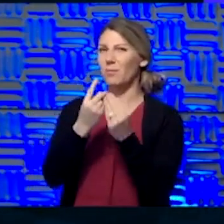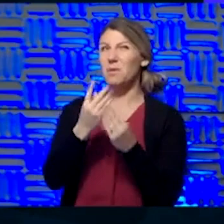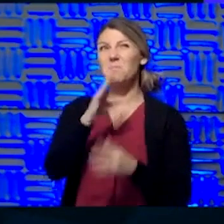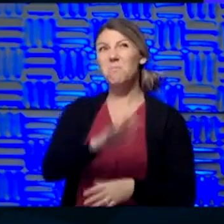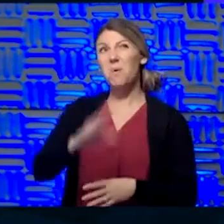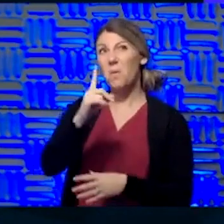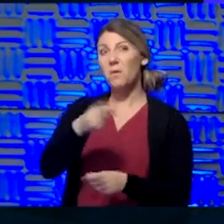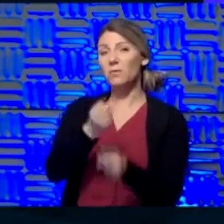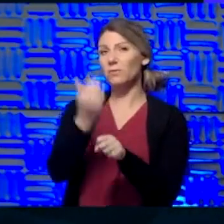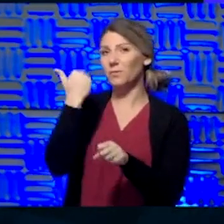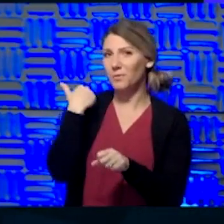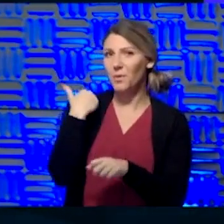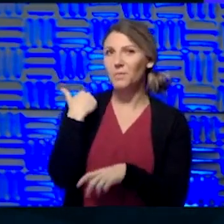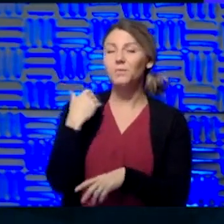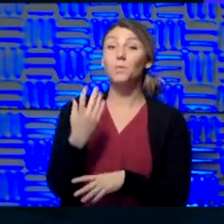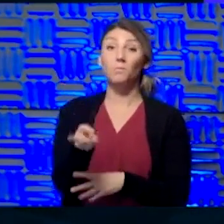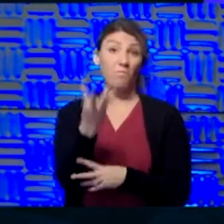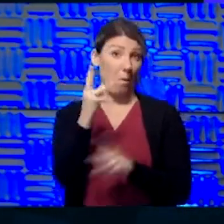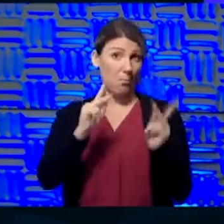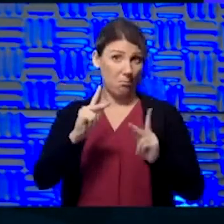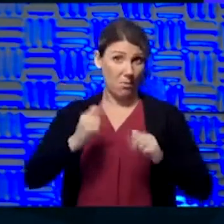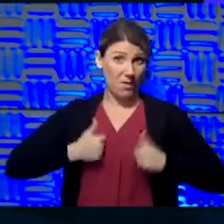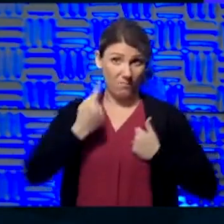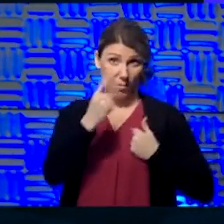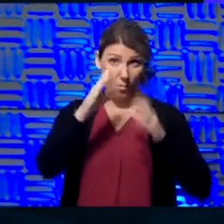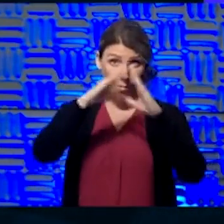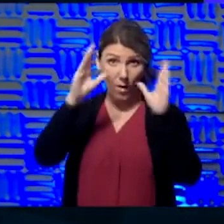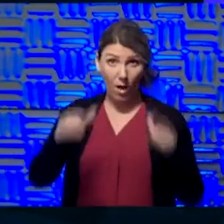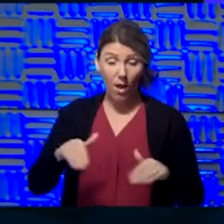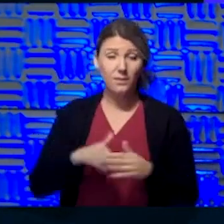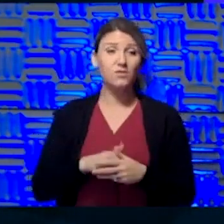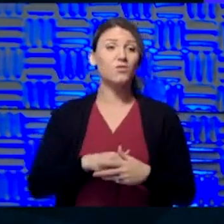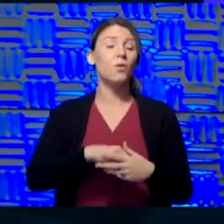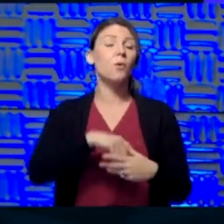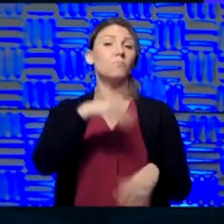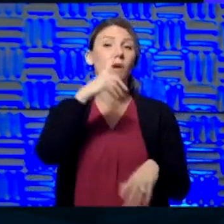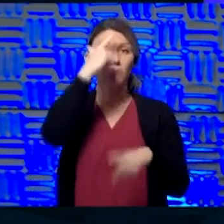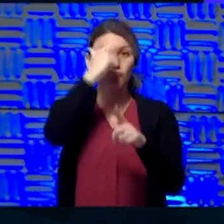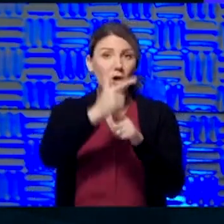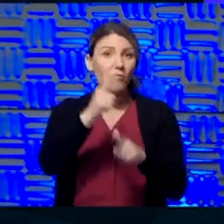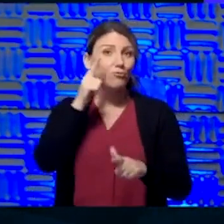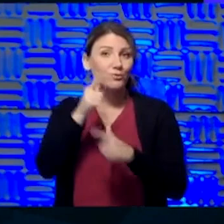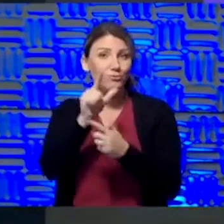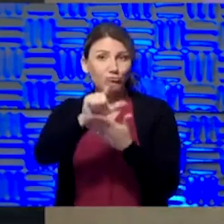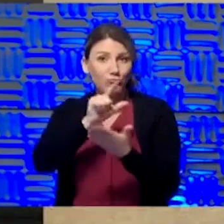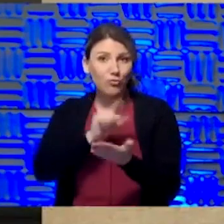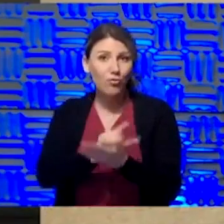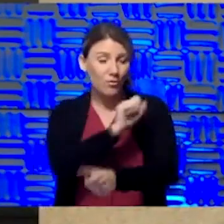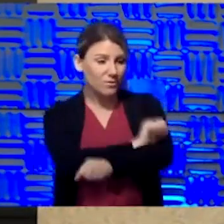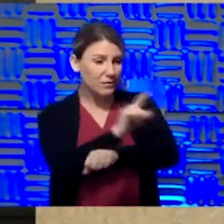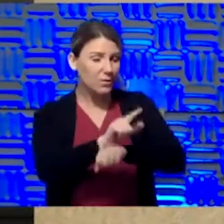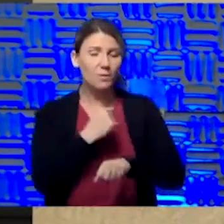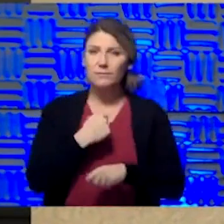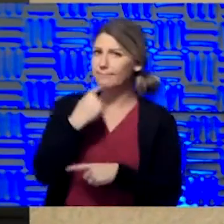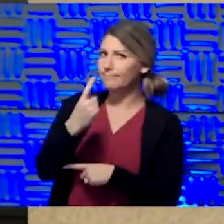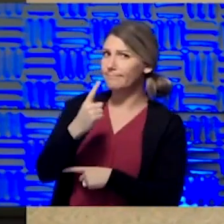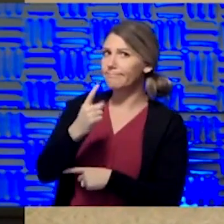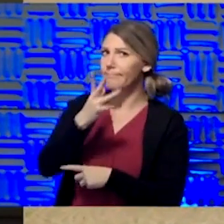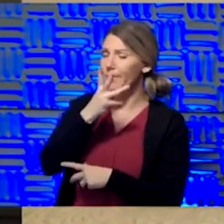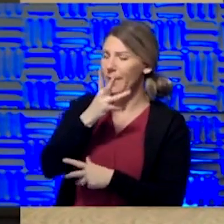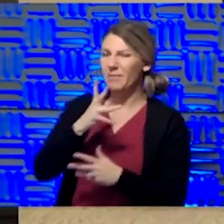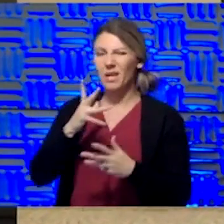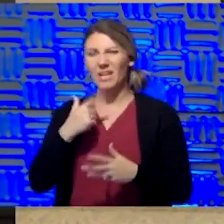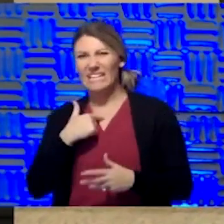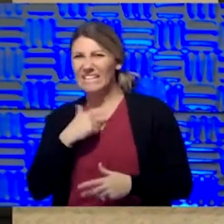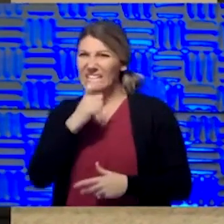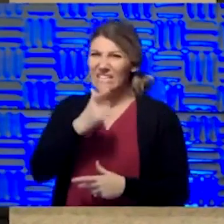So there's about 4 of us in the house, and I have my brother and my sister-in-law in St. Louis. And I was telling my mom about how I was